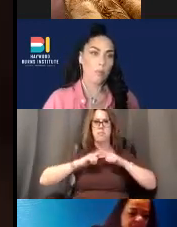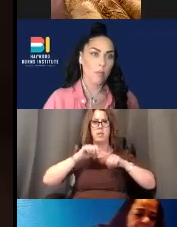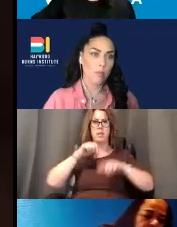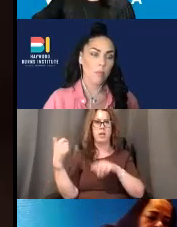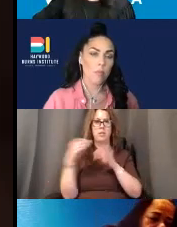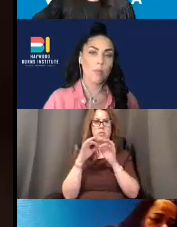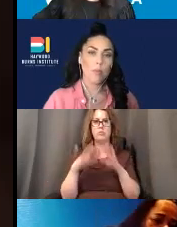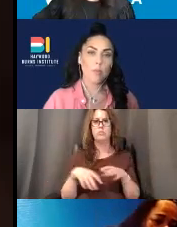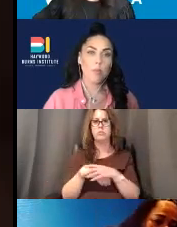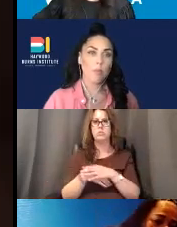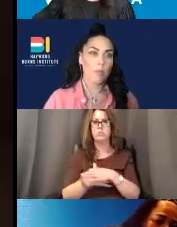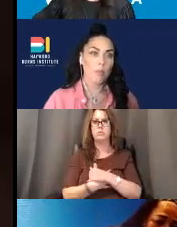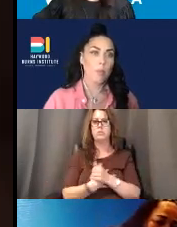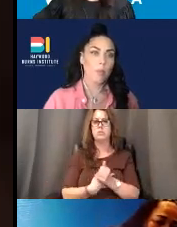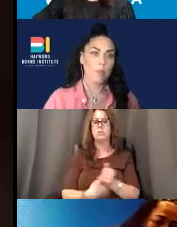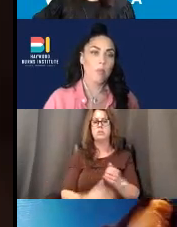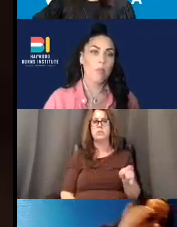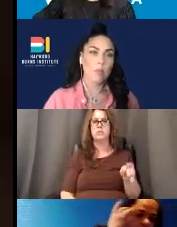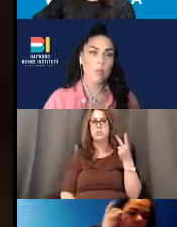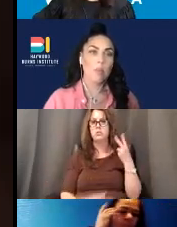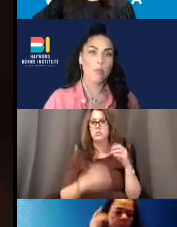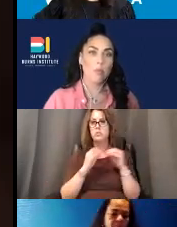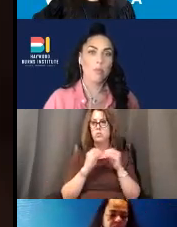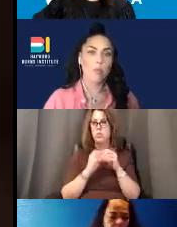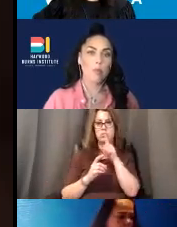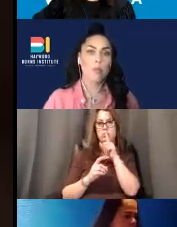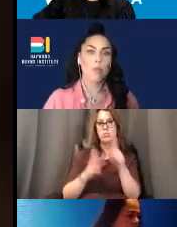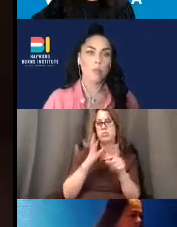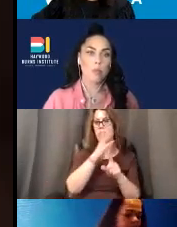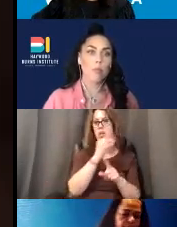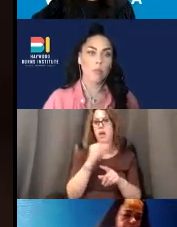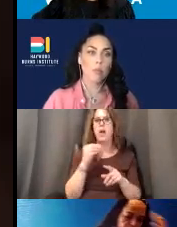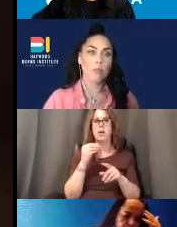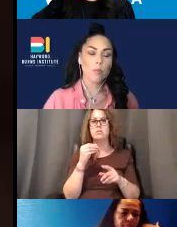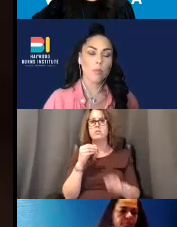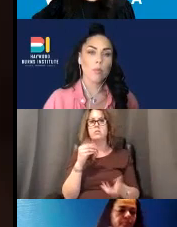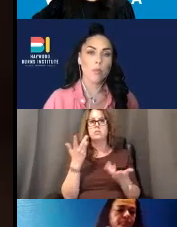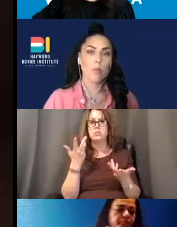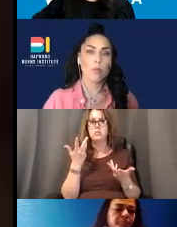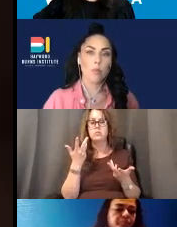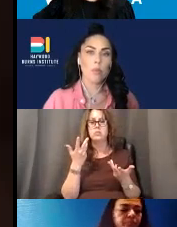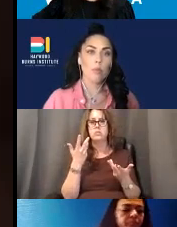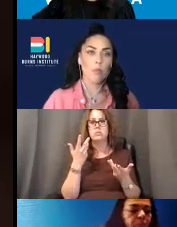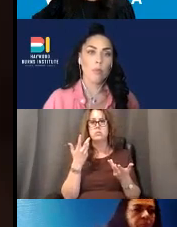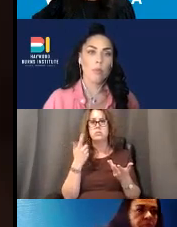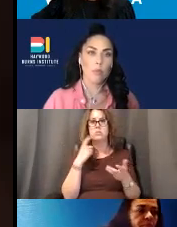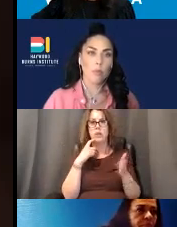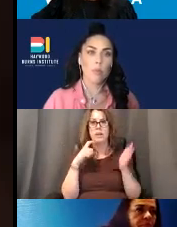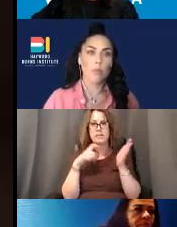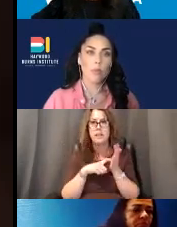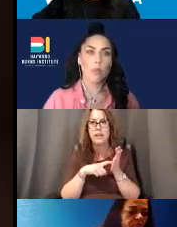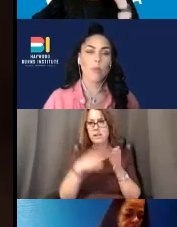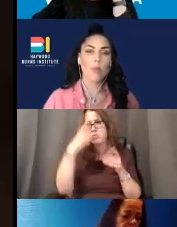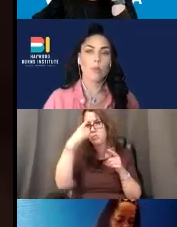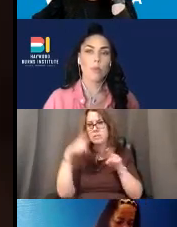And then there's just two more. So one, truth and reconciliation. And you can see these, the truth and reconciliation